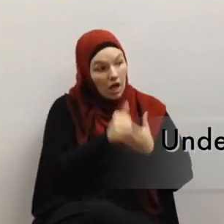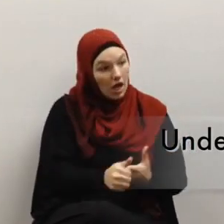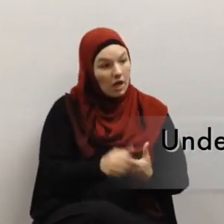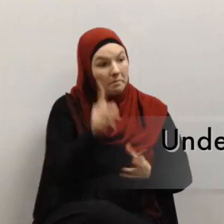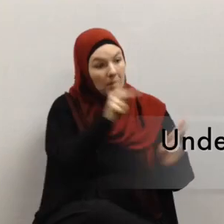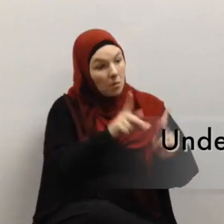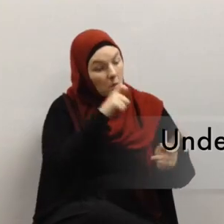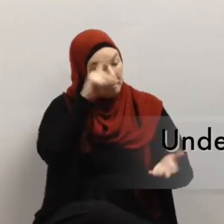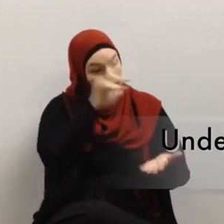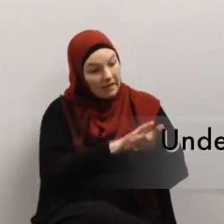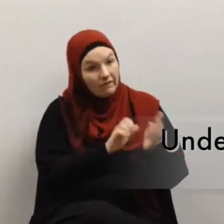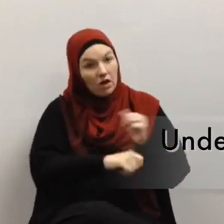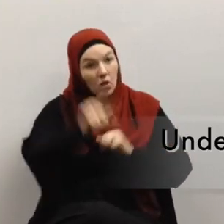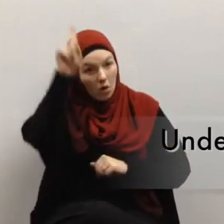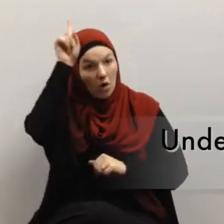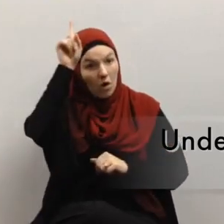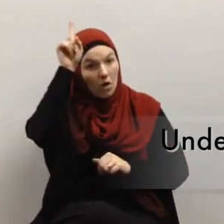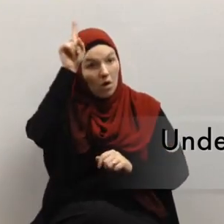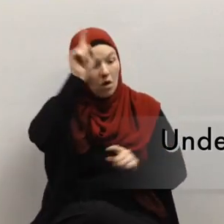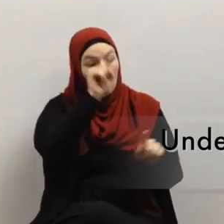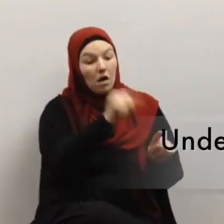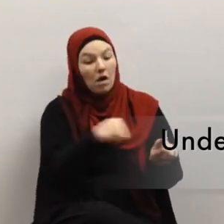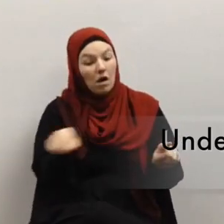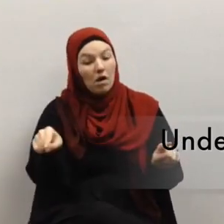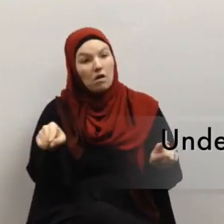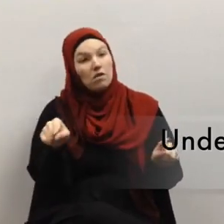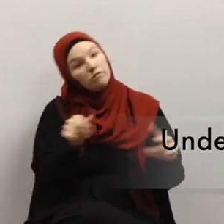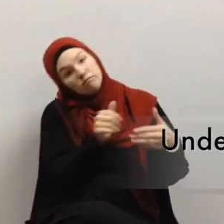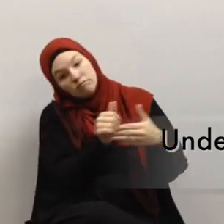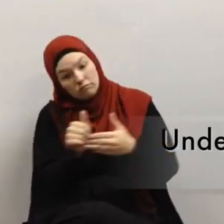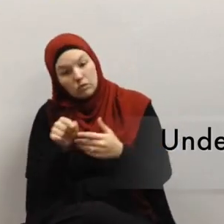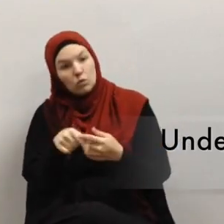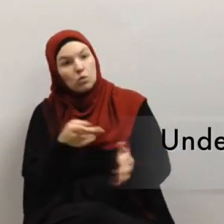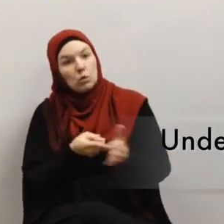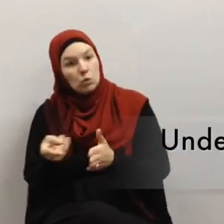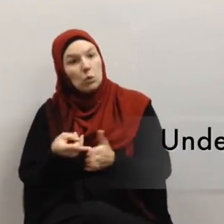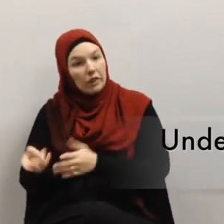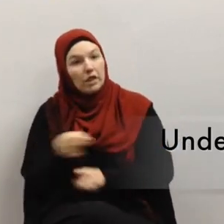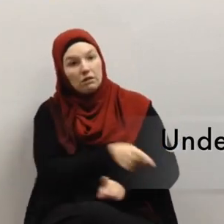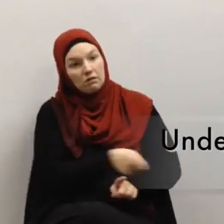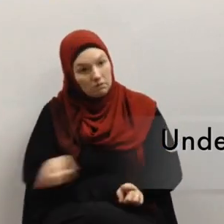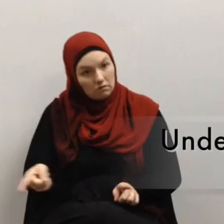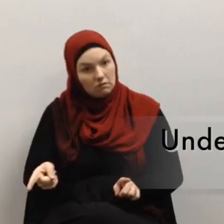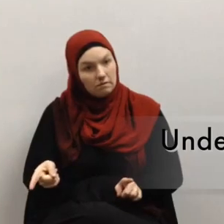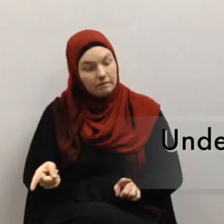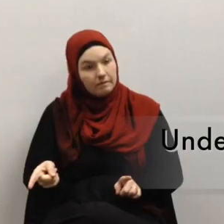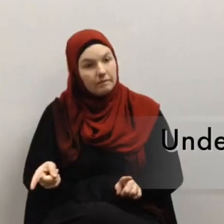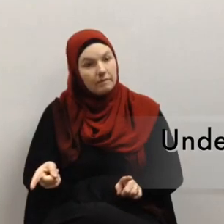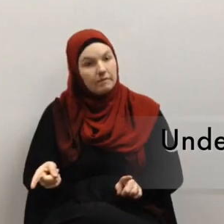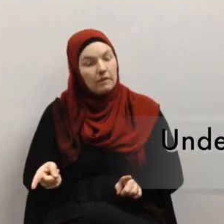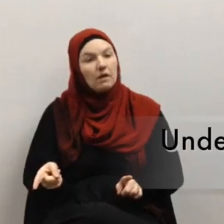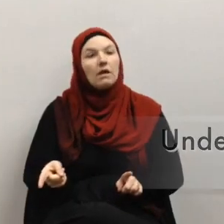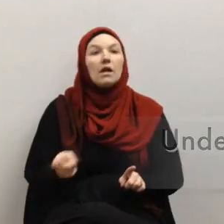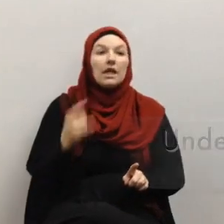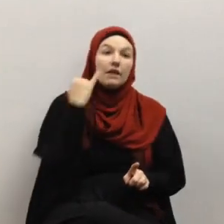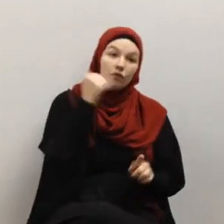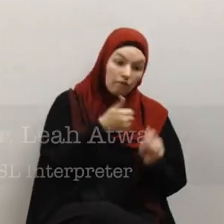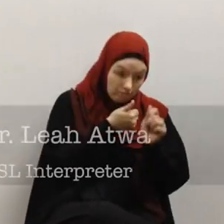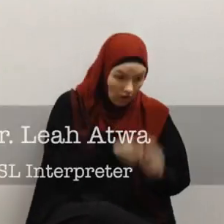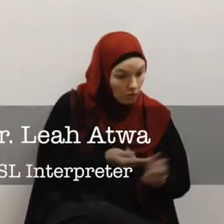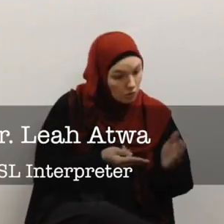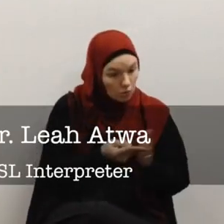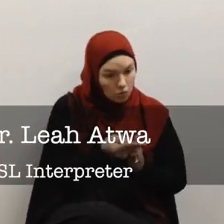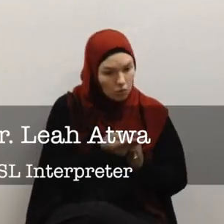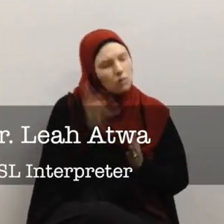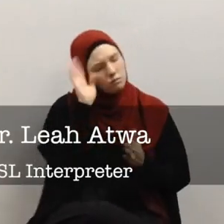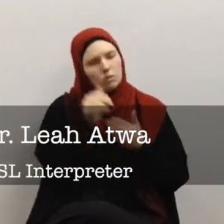those who believed in Him to whatever truth there was to follow. So if you follow the truth, you